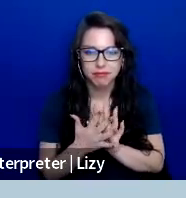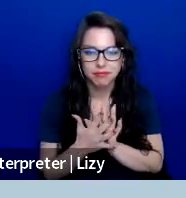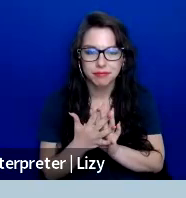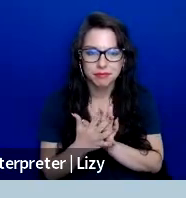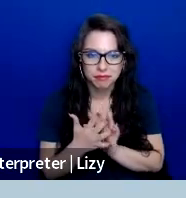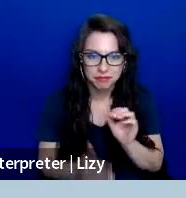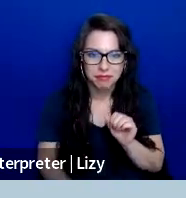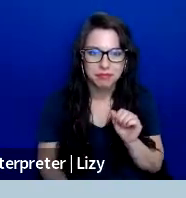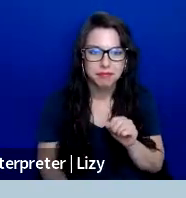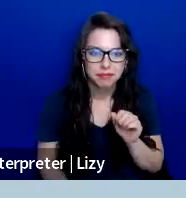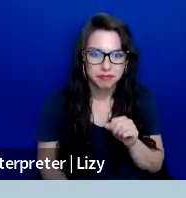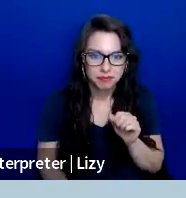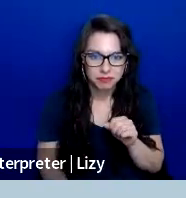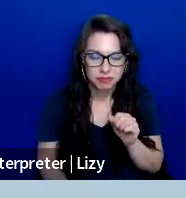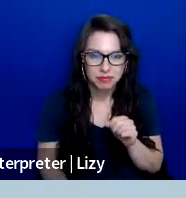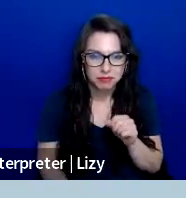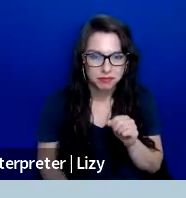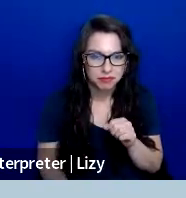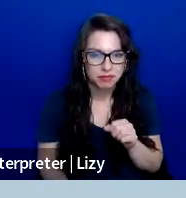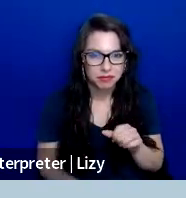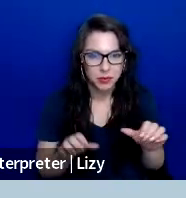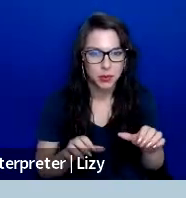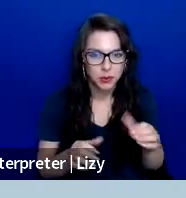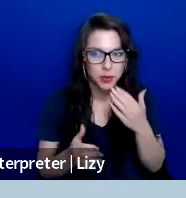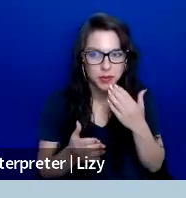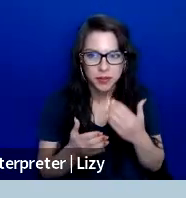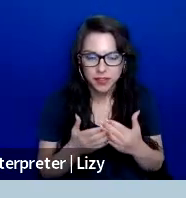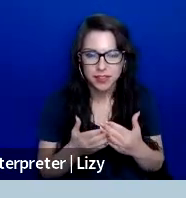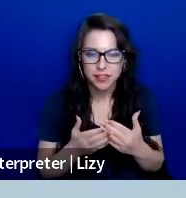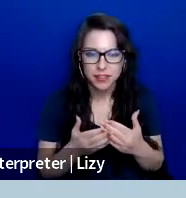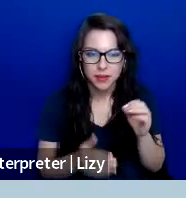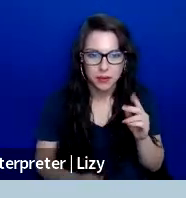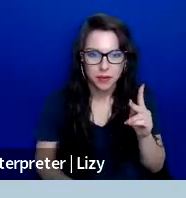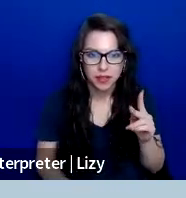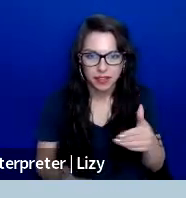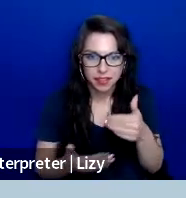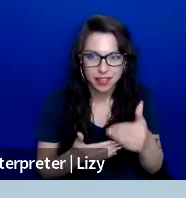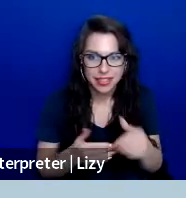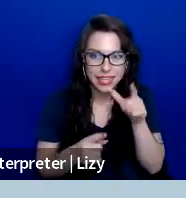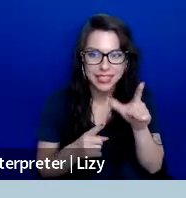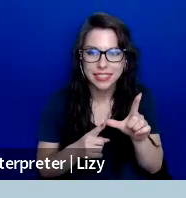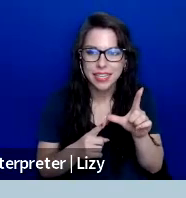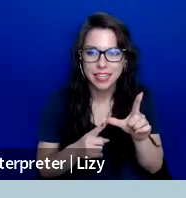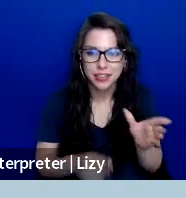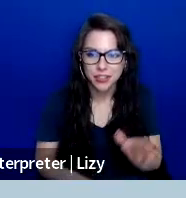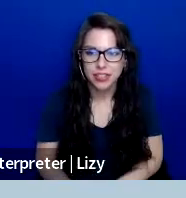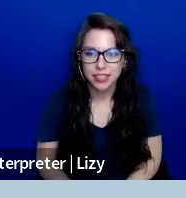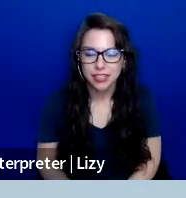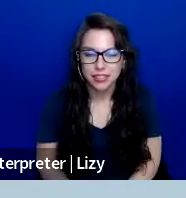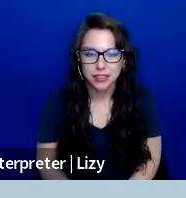Yeah, it's really good. Okay, next letter.